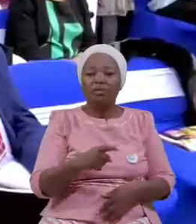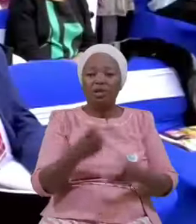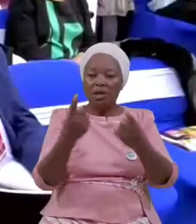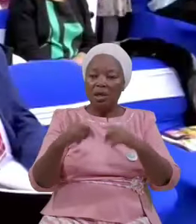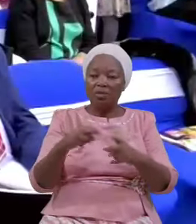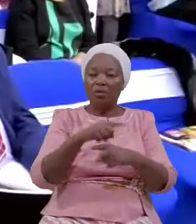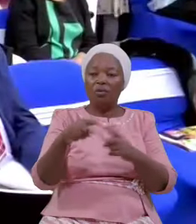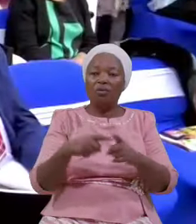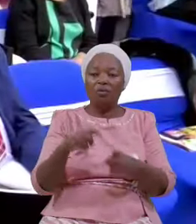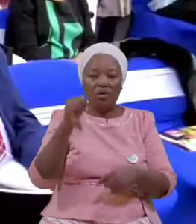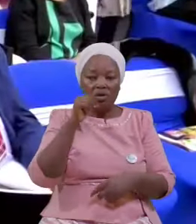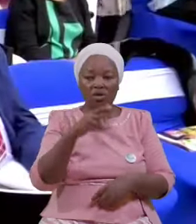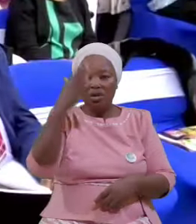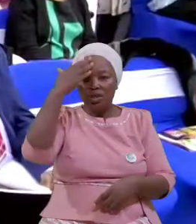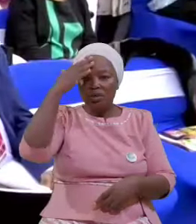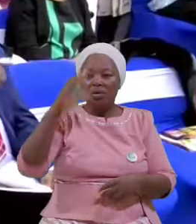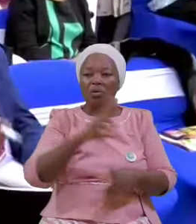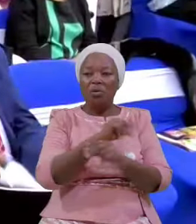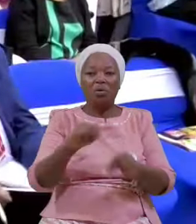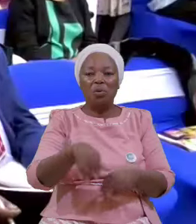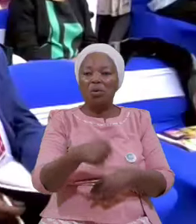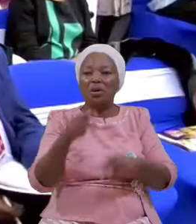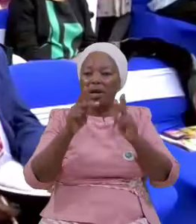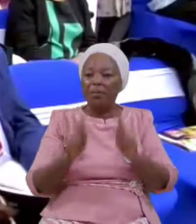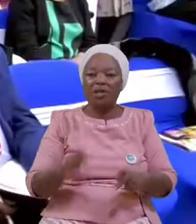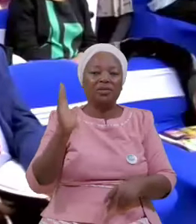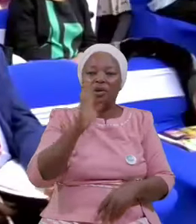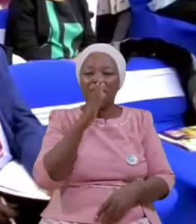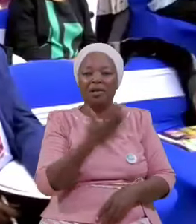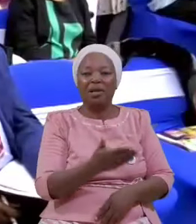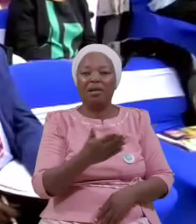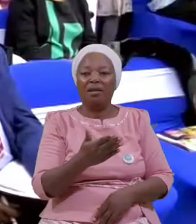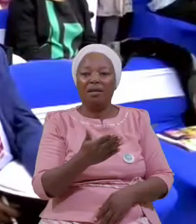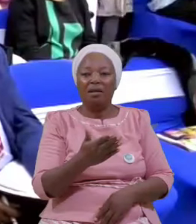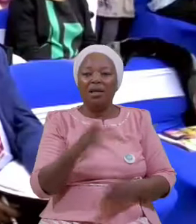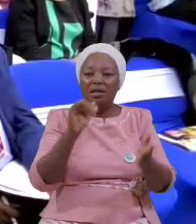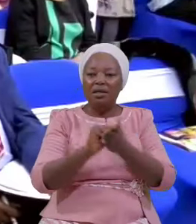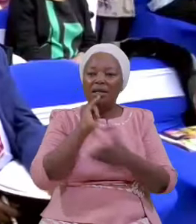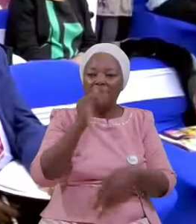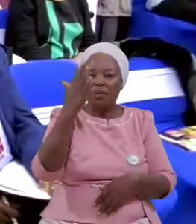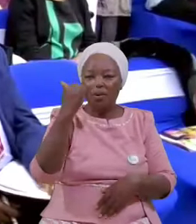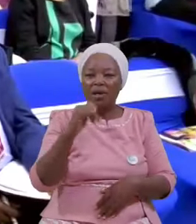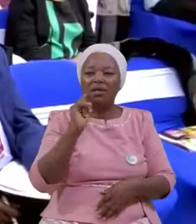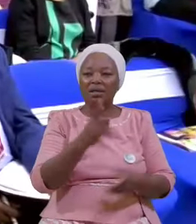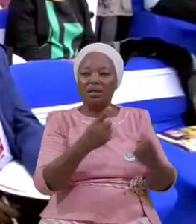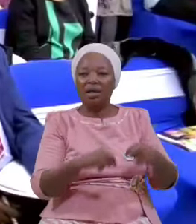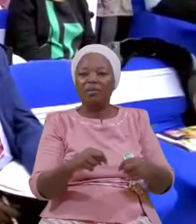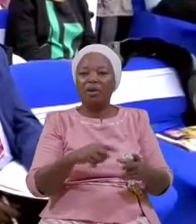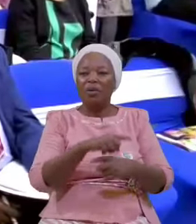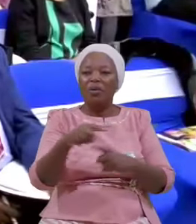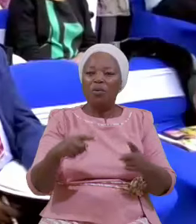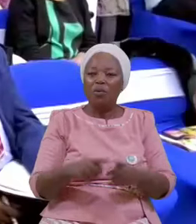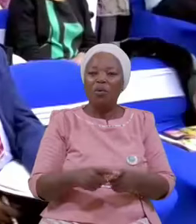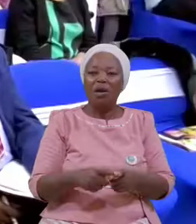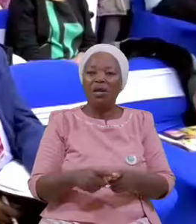no other person will be there. That's why she came when the people to reproach